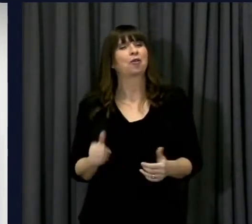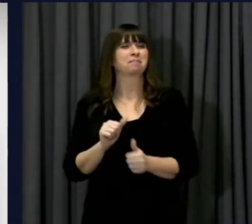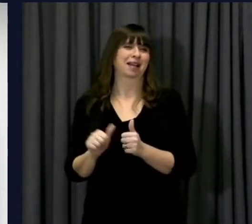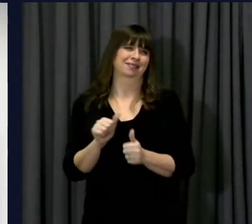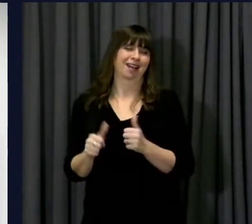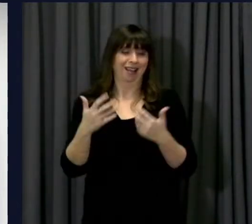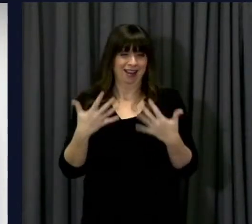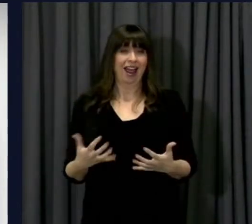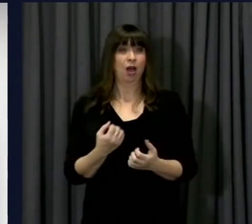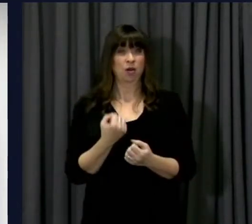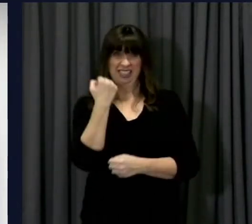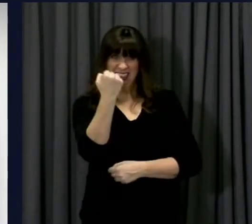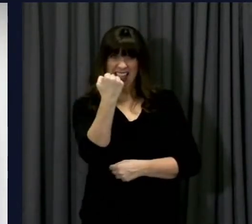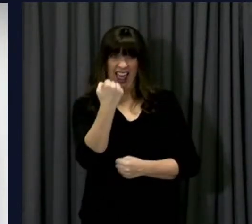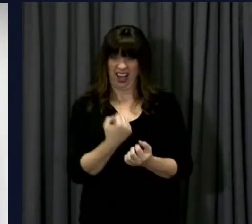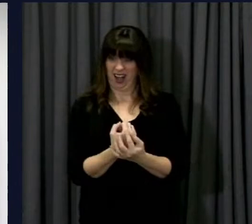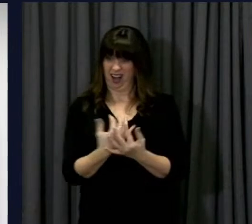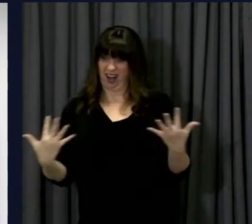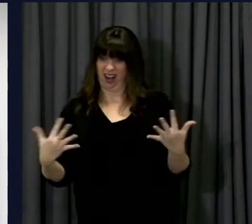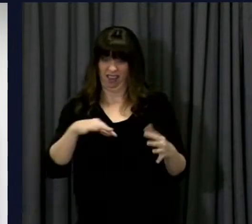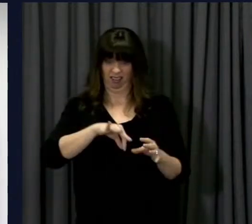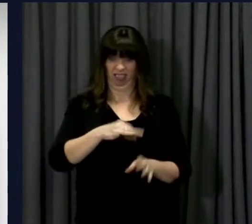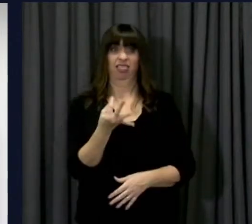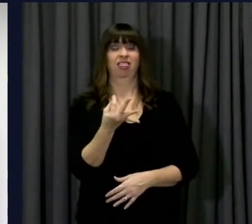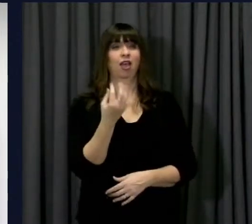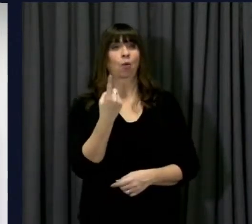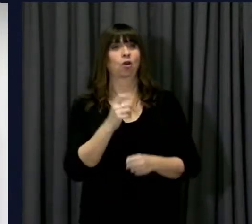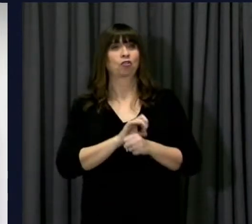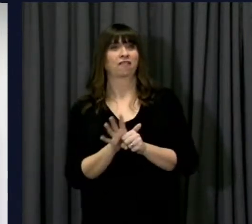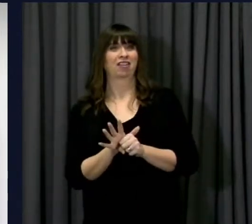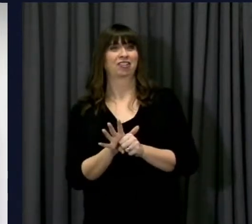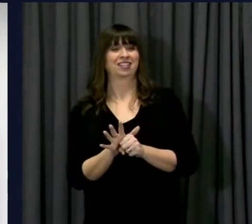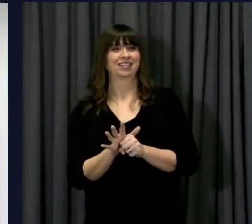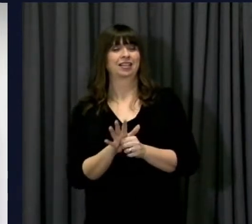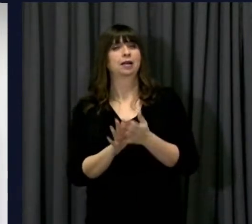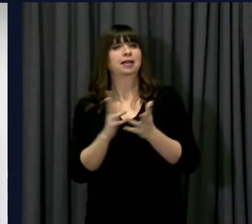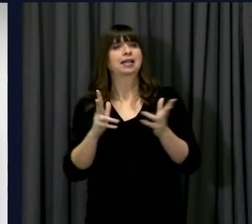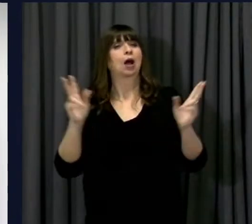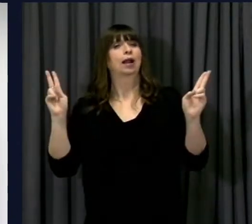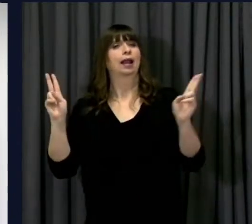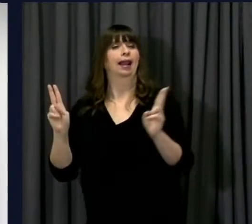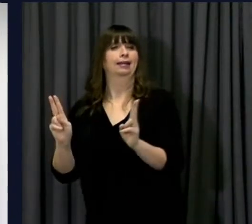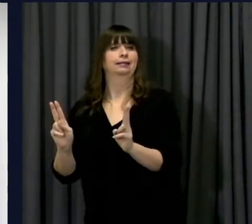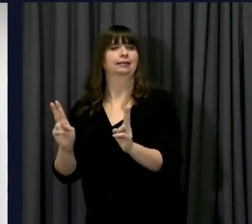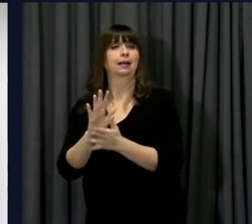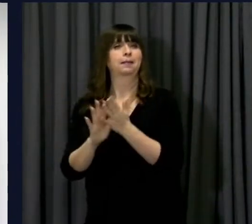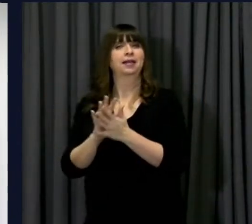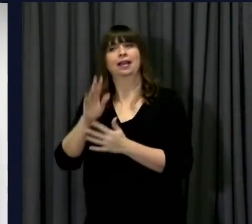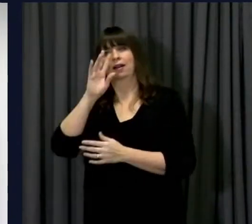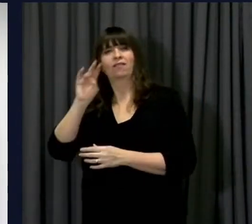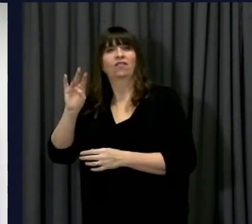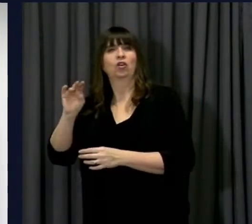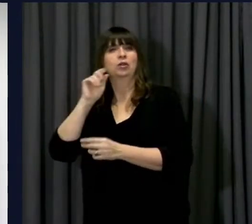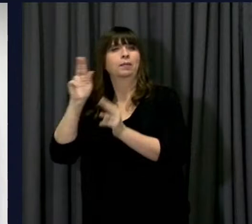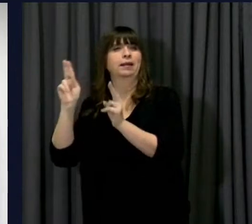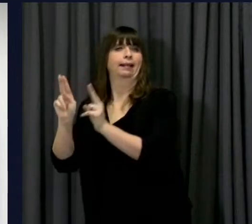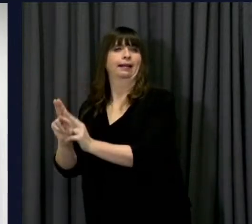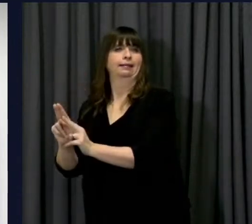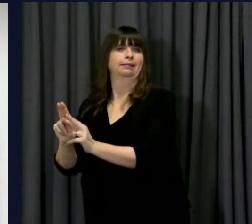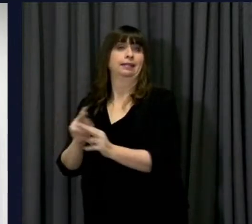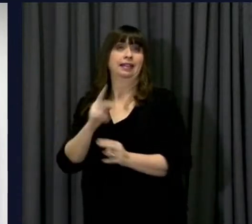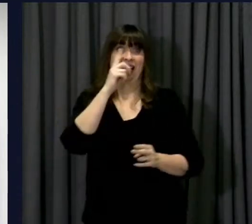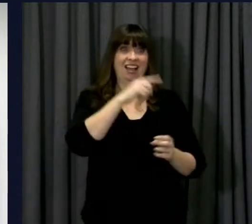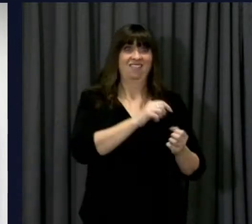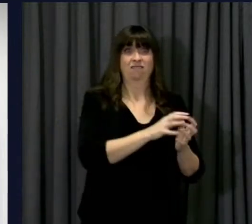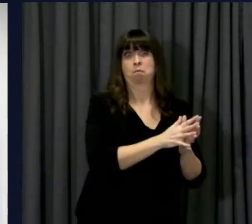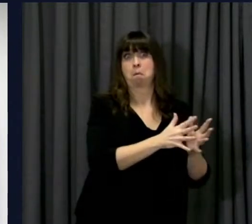you'll expect to see the numbers falling, but it's important, I think, to reflect that the greatest harm is caused to people who